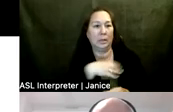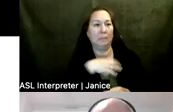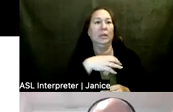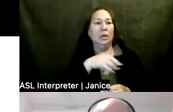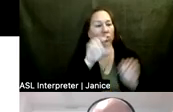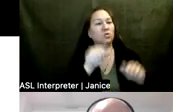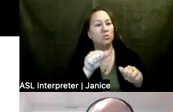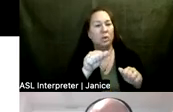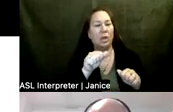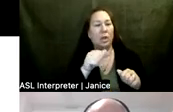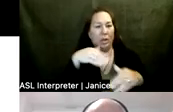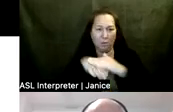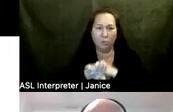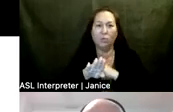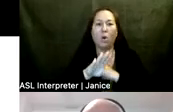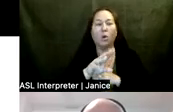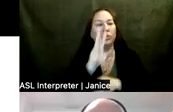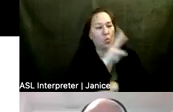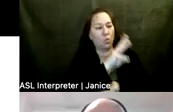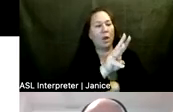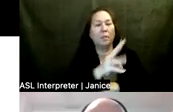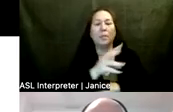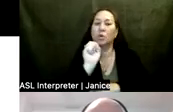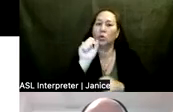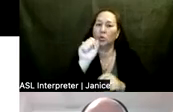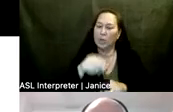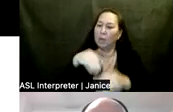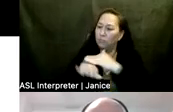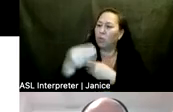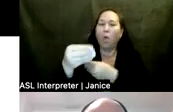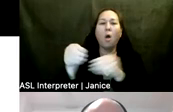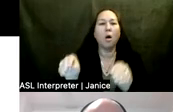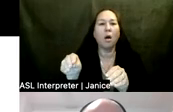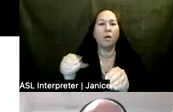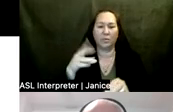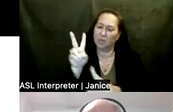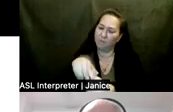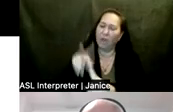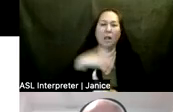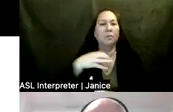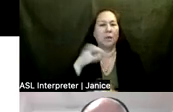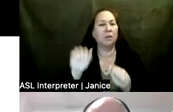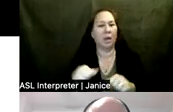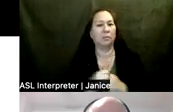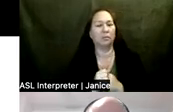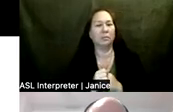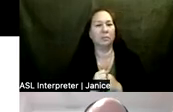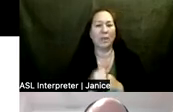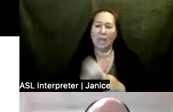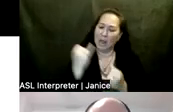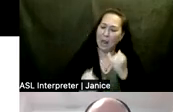can visit an area office, you can call the area office and file the complaint. In the last couple of